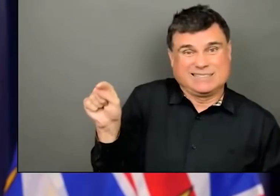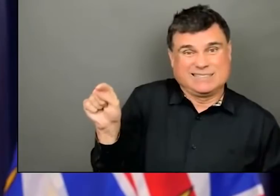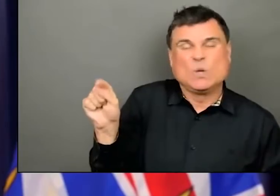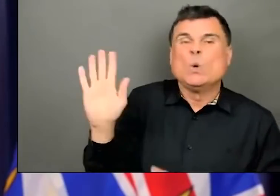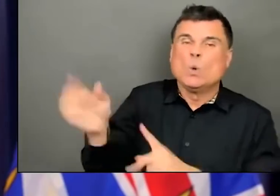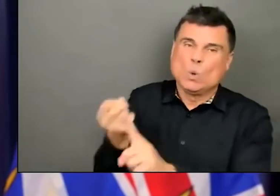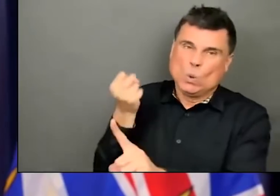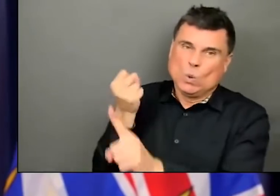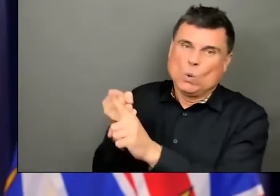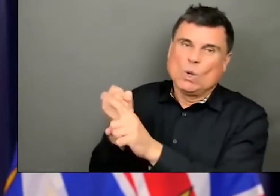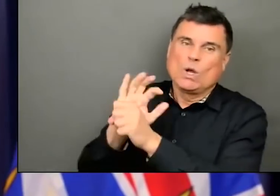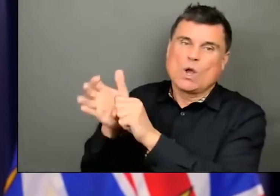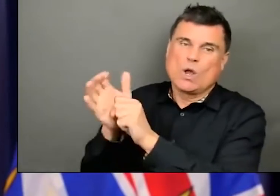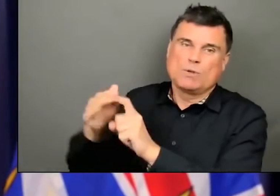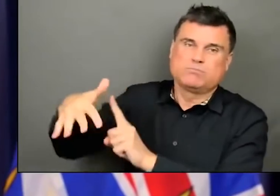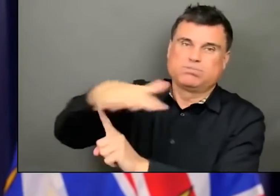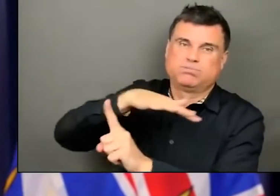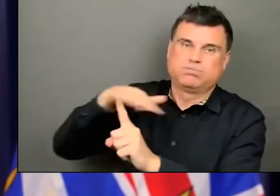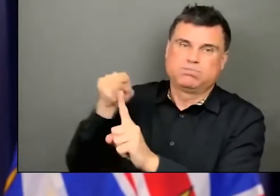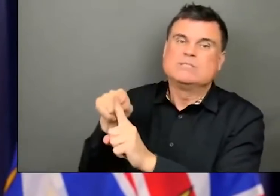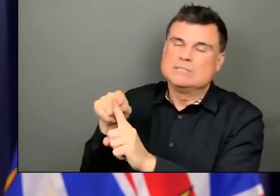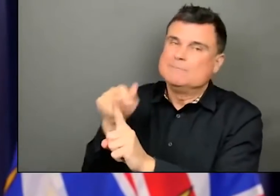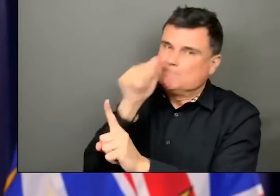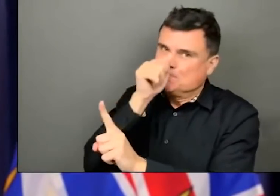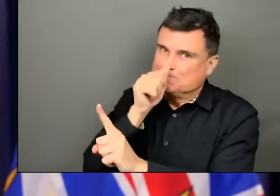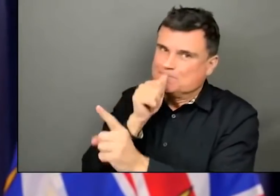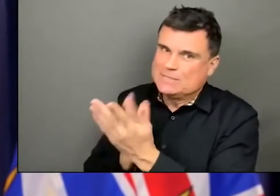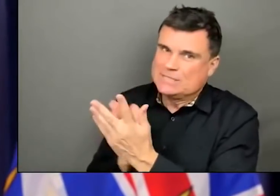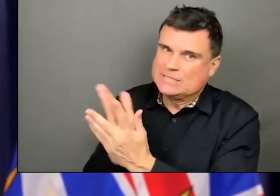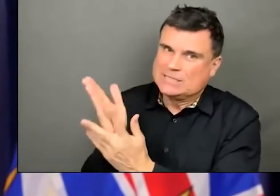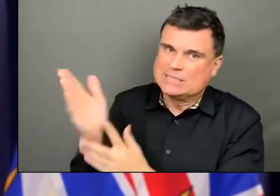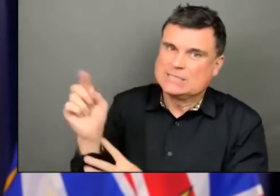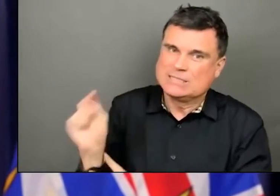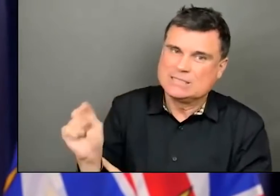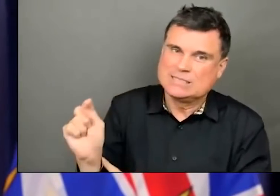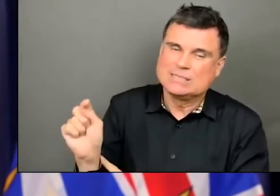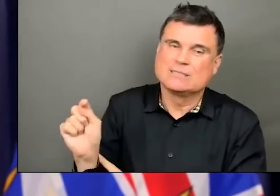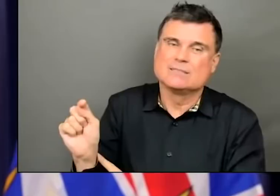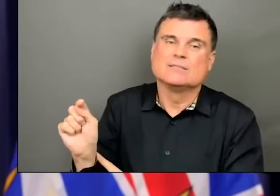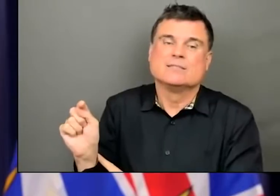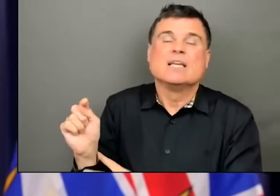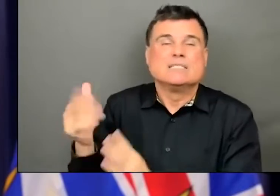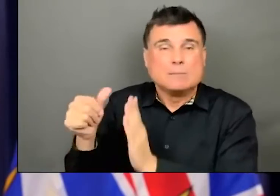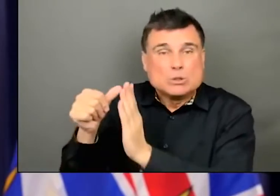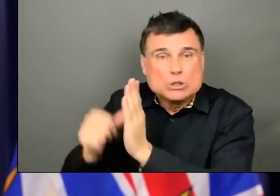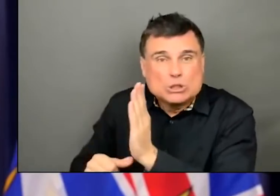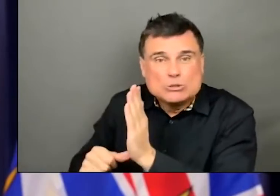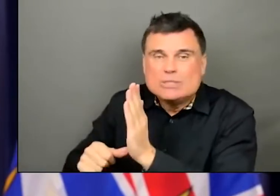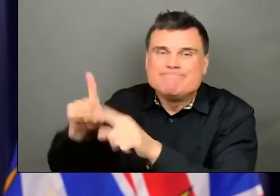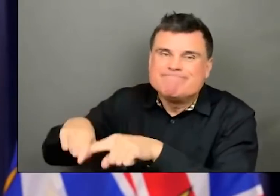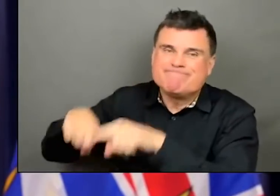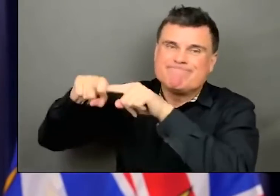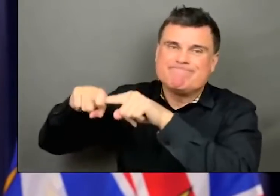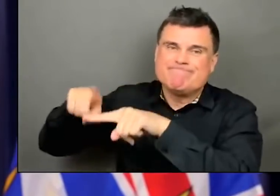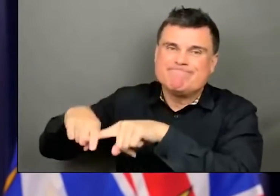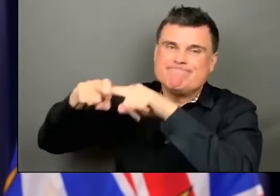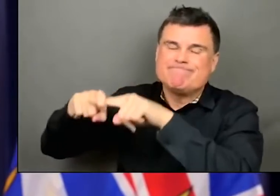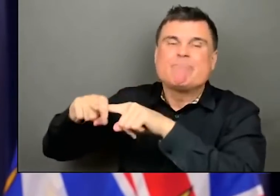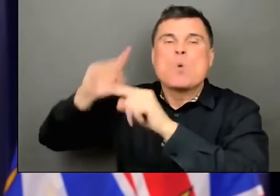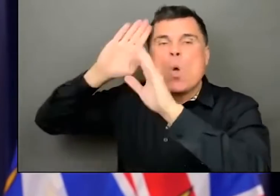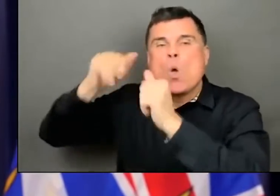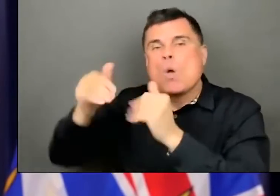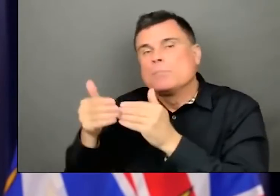are doing an excellent job in responding to these circumstances. With respect to long-term